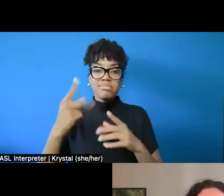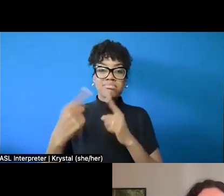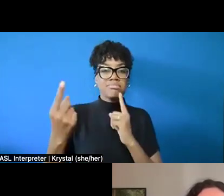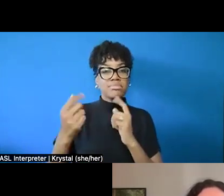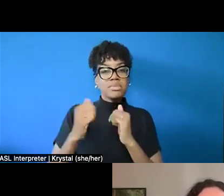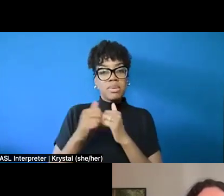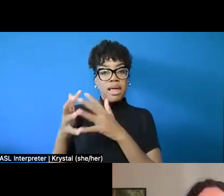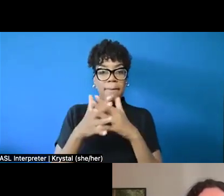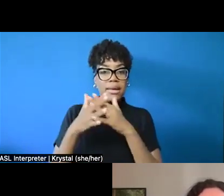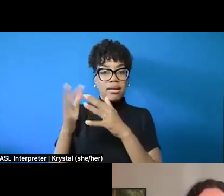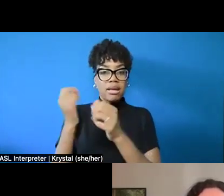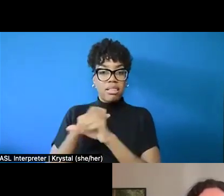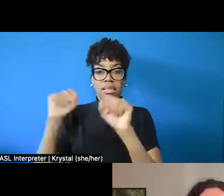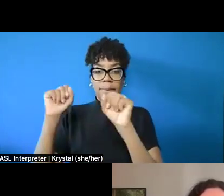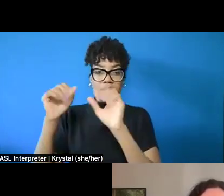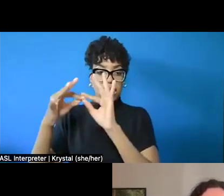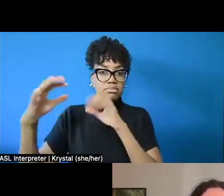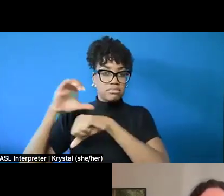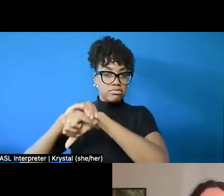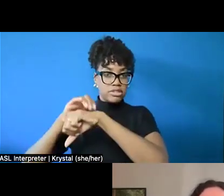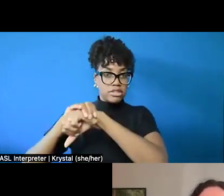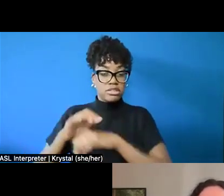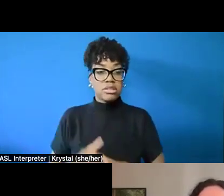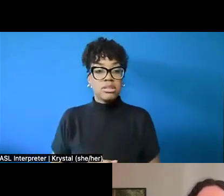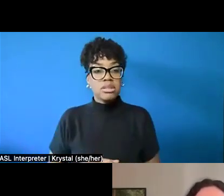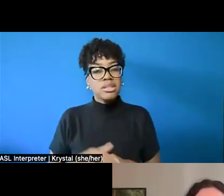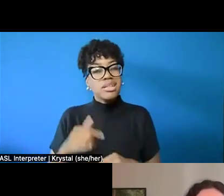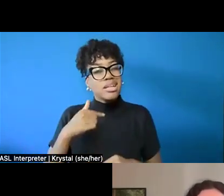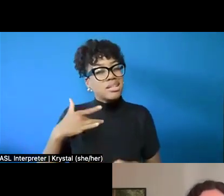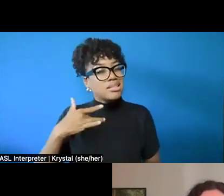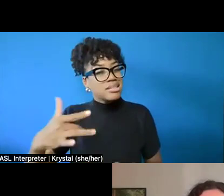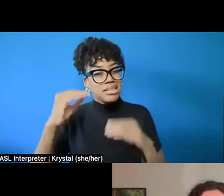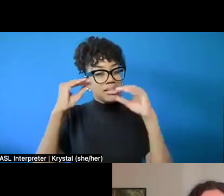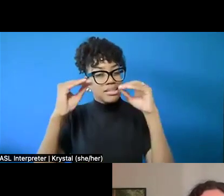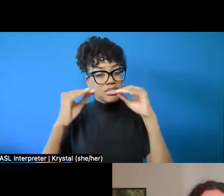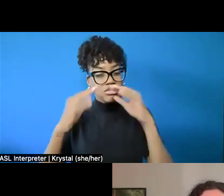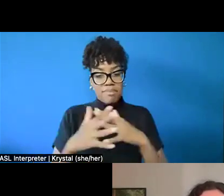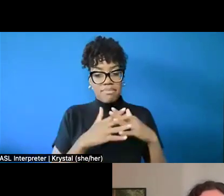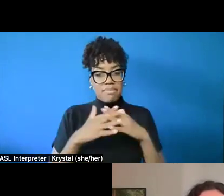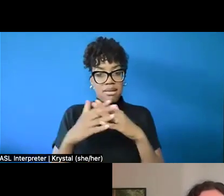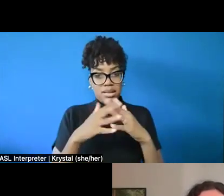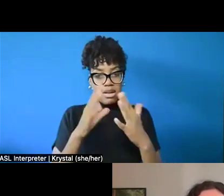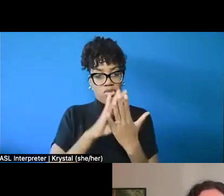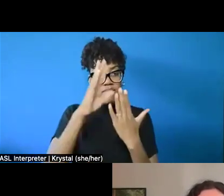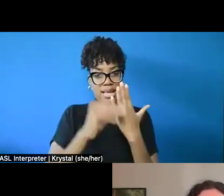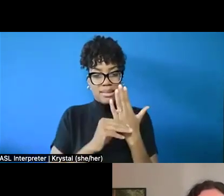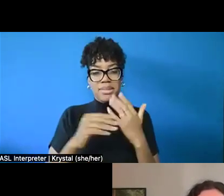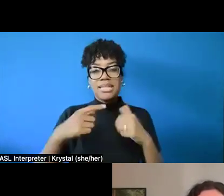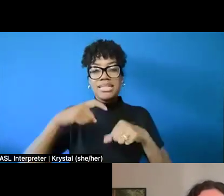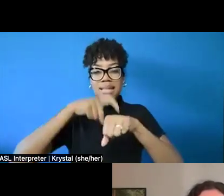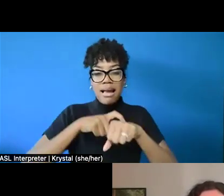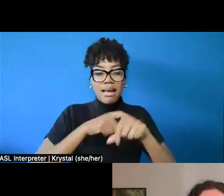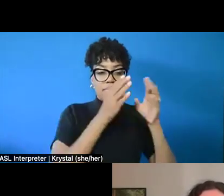I always taught these very traditional American history courses that were chronological. But so I think, having some understanding